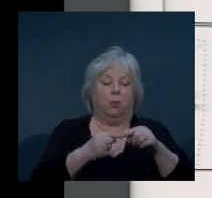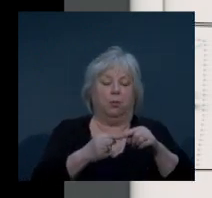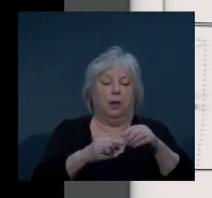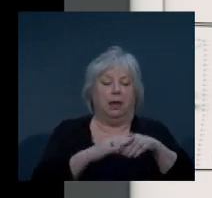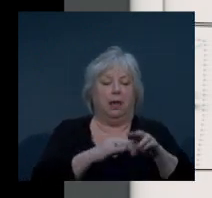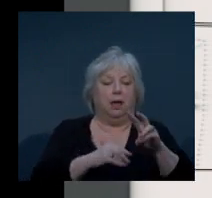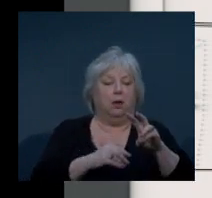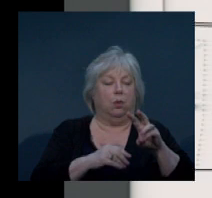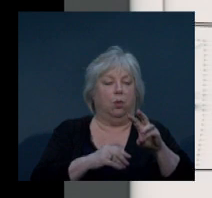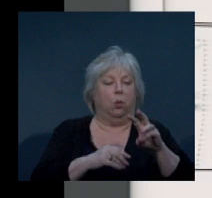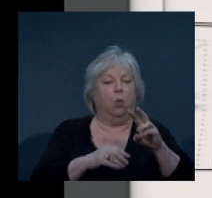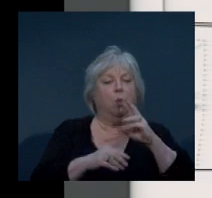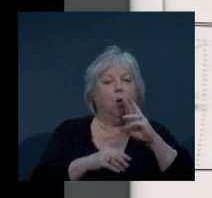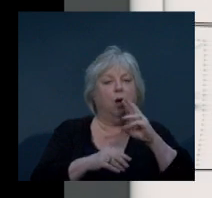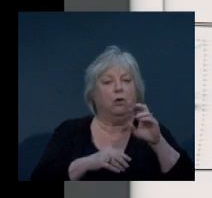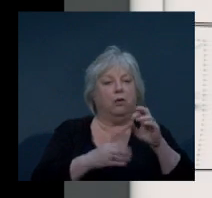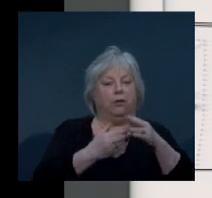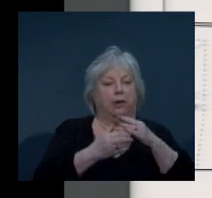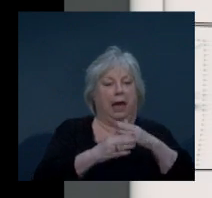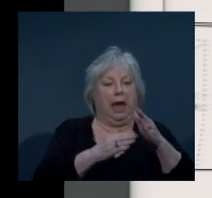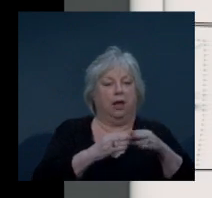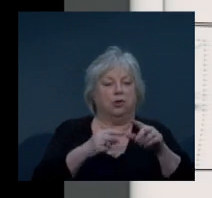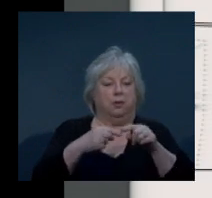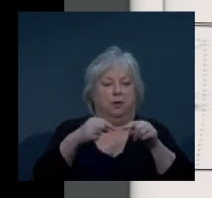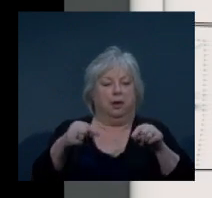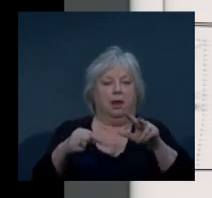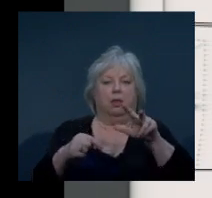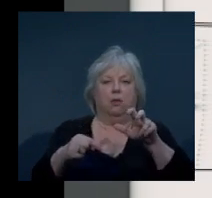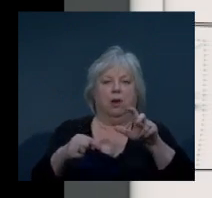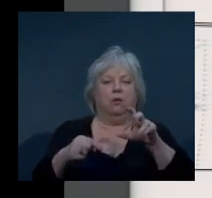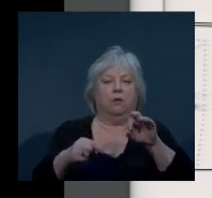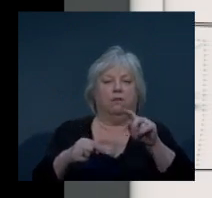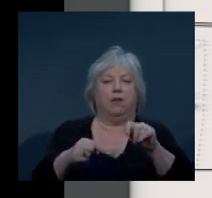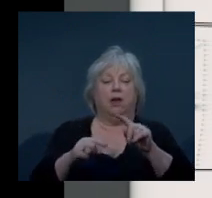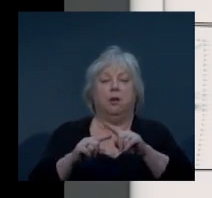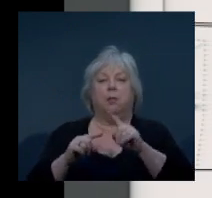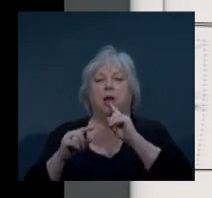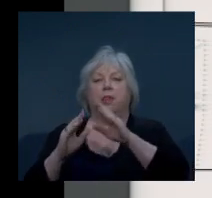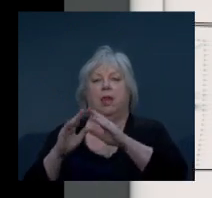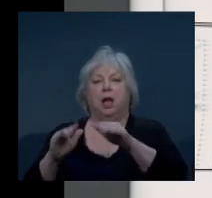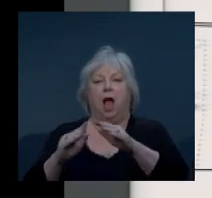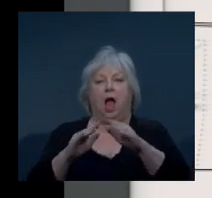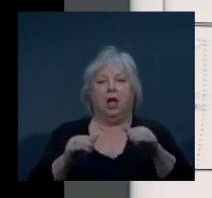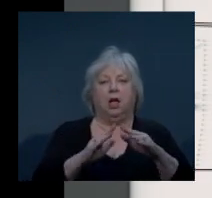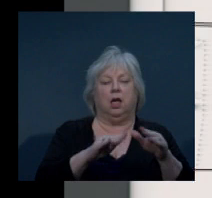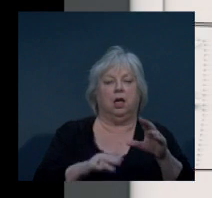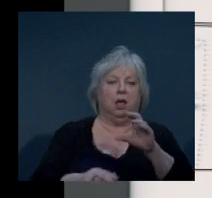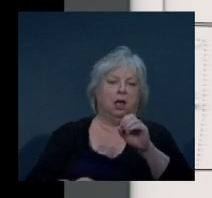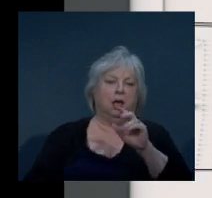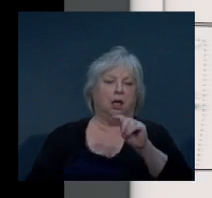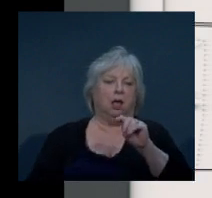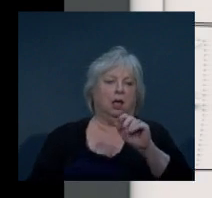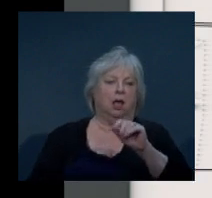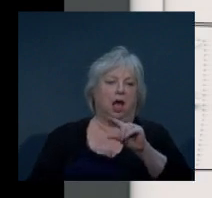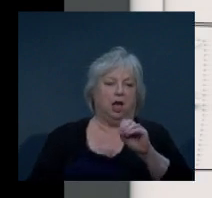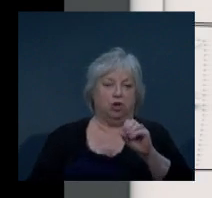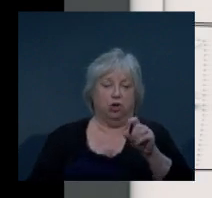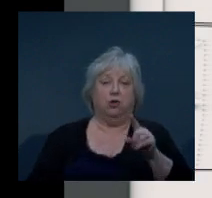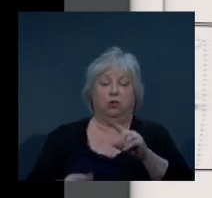in Water's Edge is 300 feet, but the cottages that you intend to build